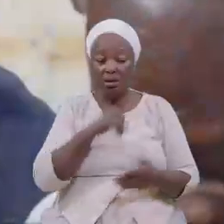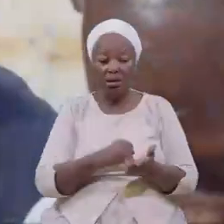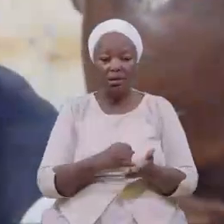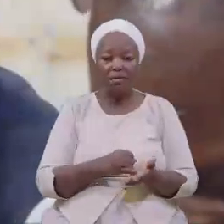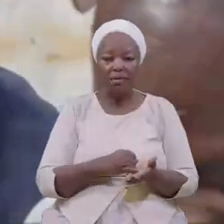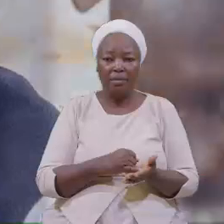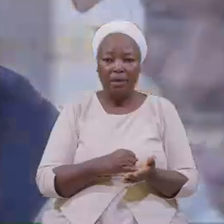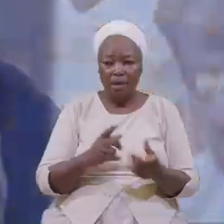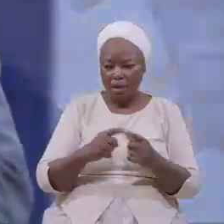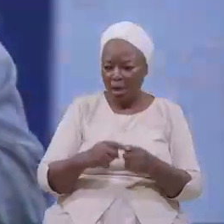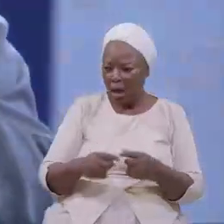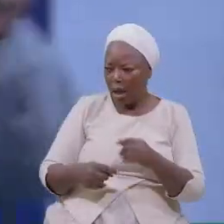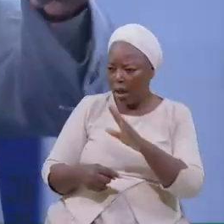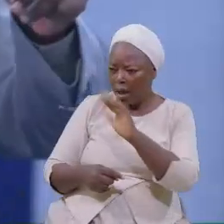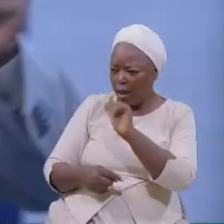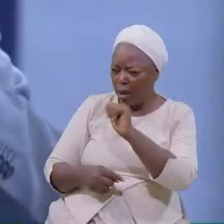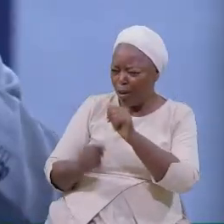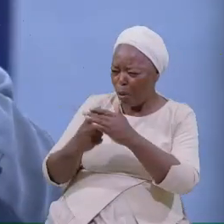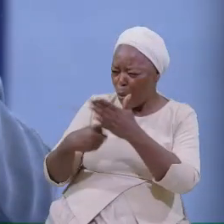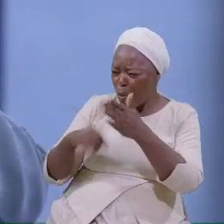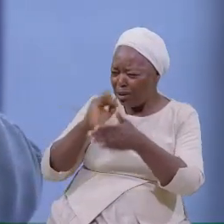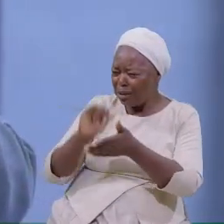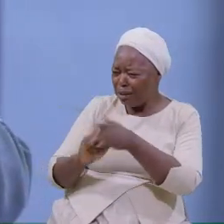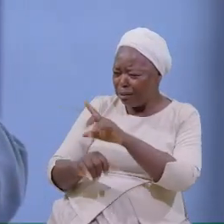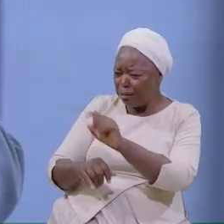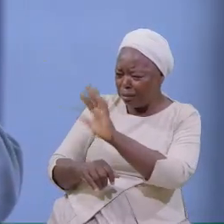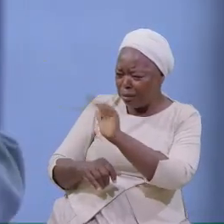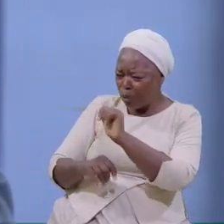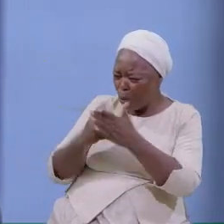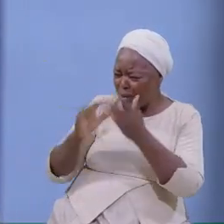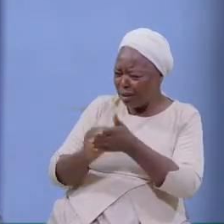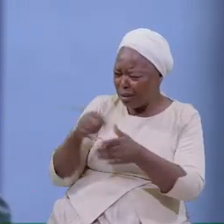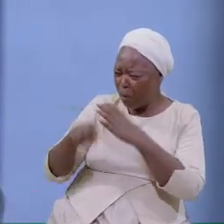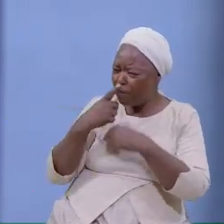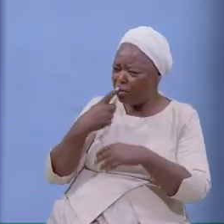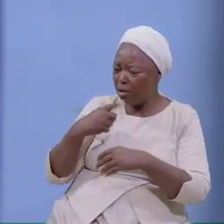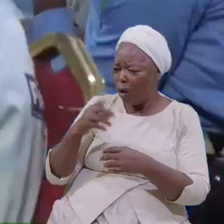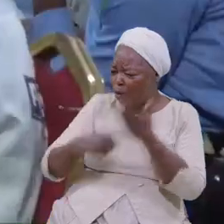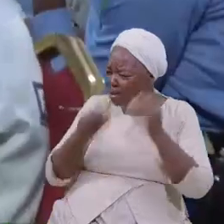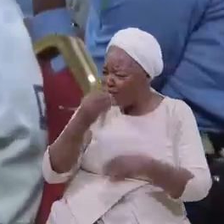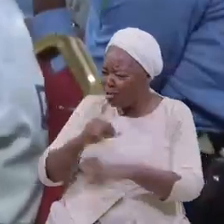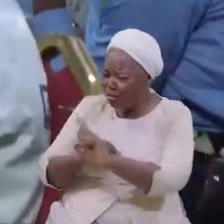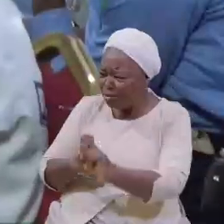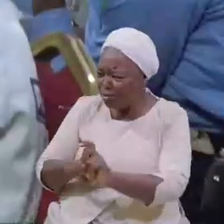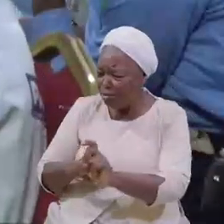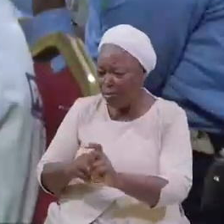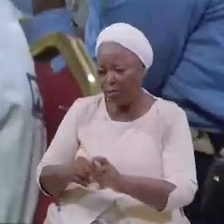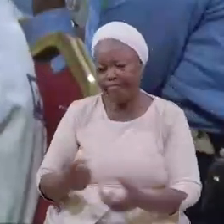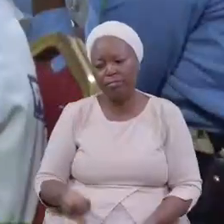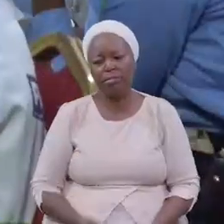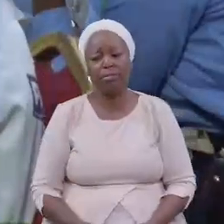What's that? I said, what's that? What are you chewing? I'm sorry,